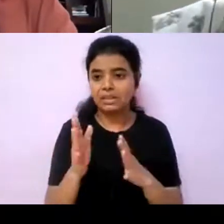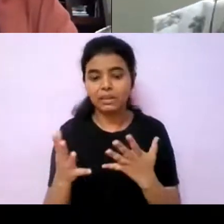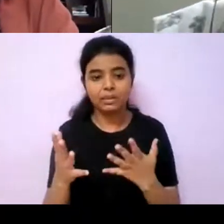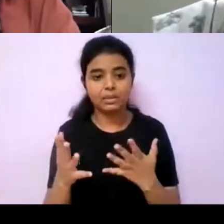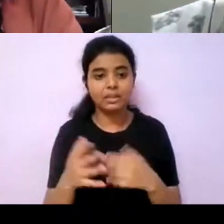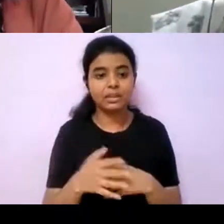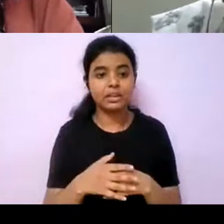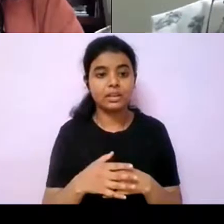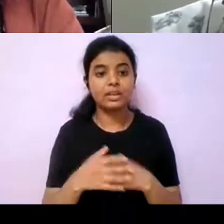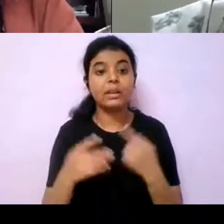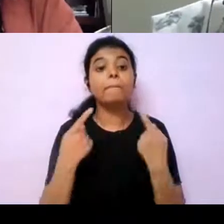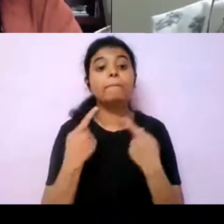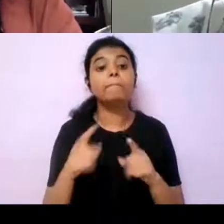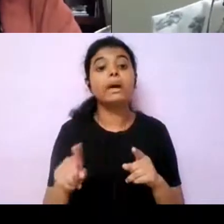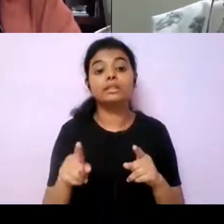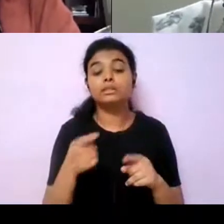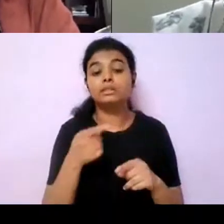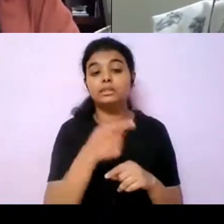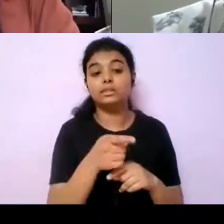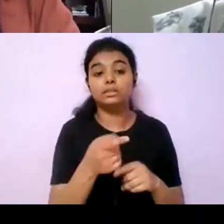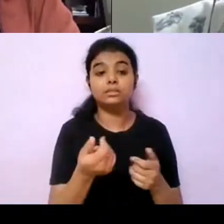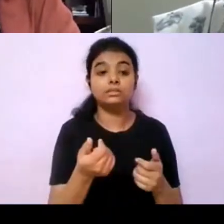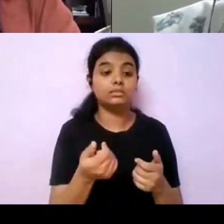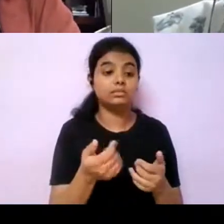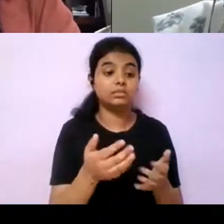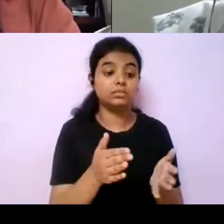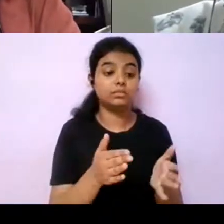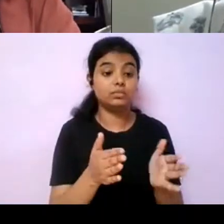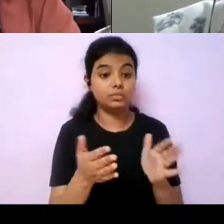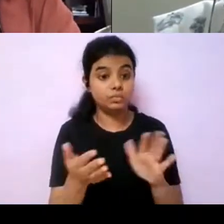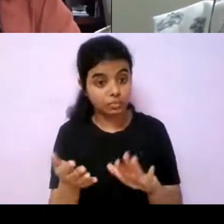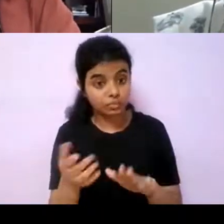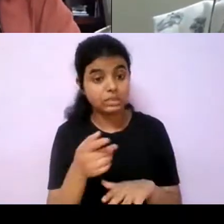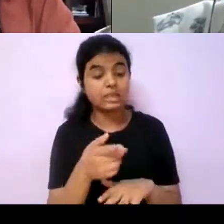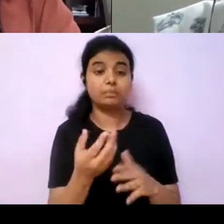But perhaps a good death is part of flourishing.